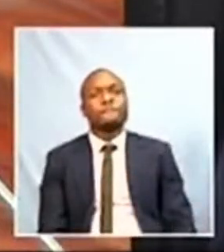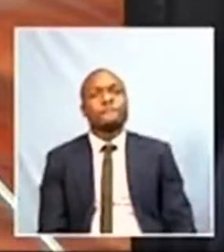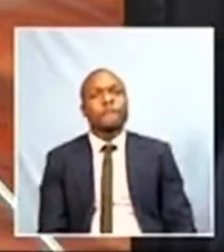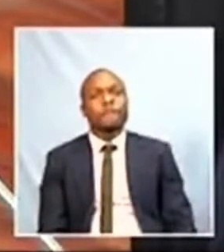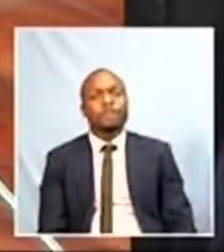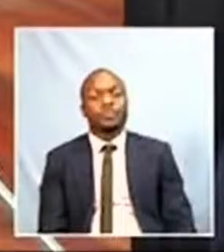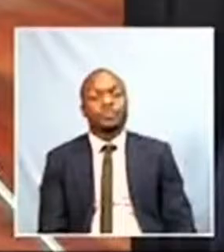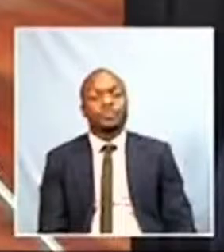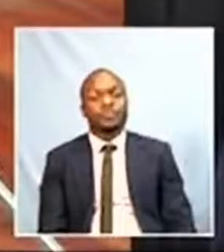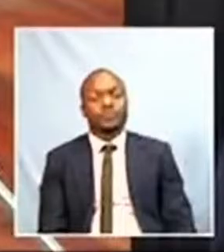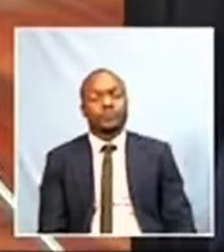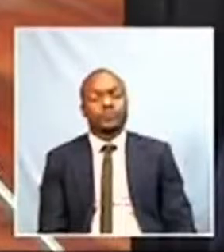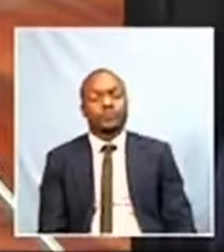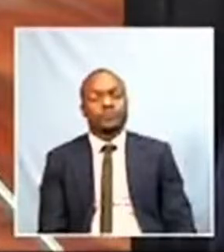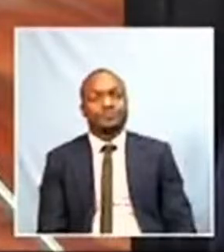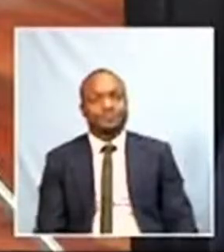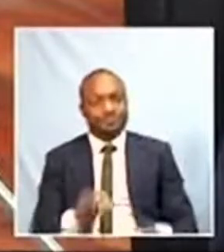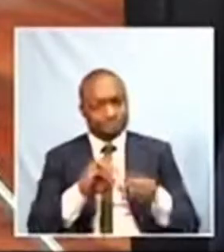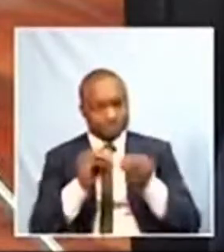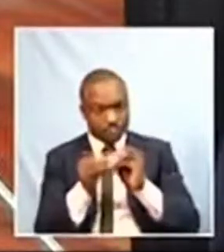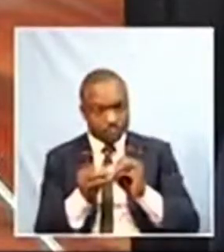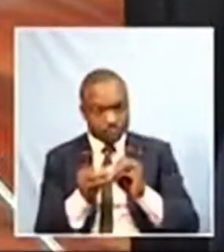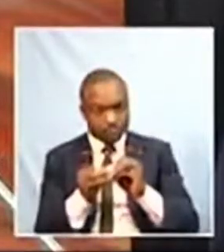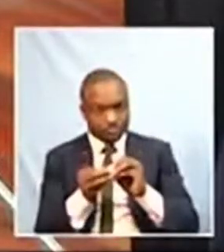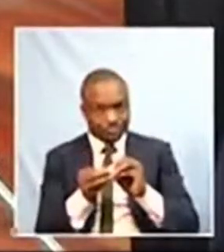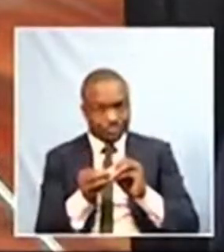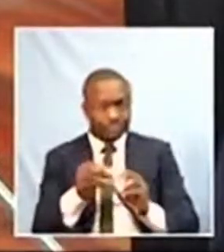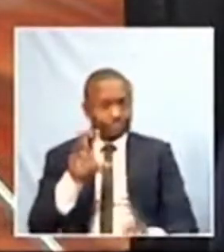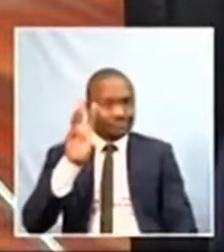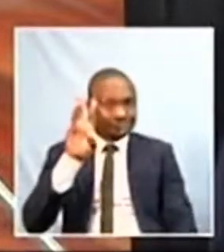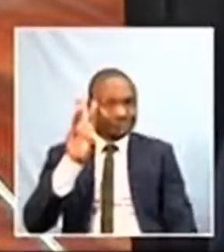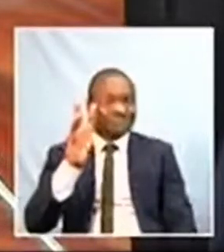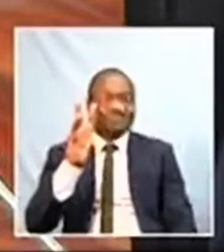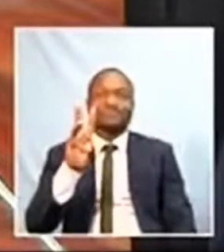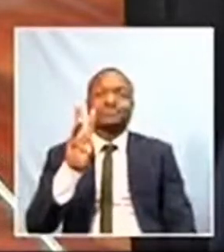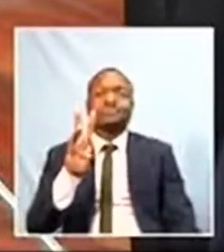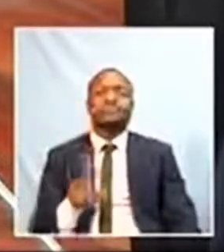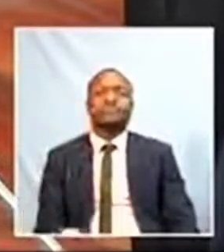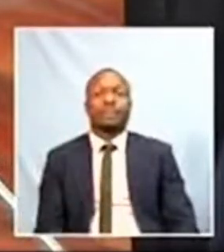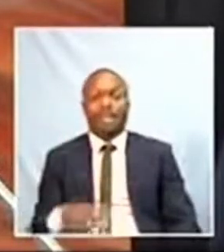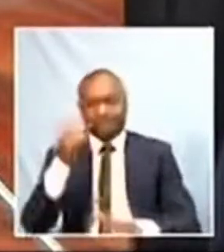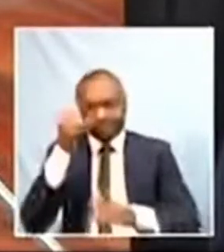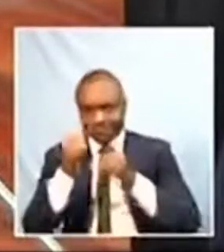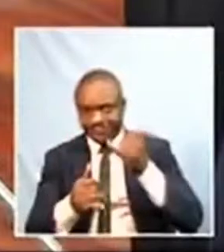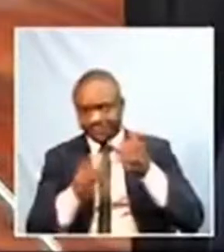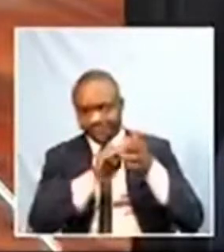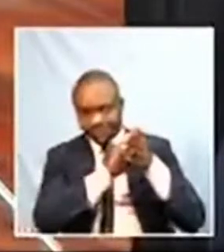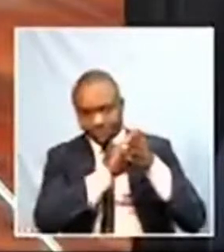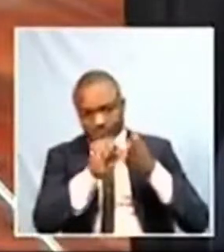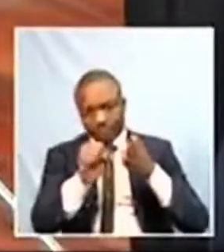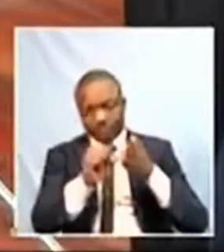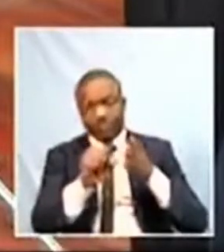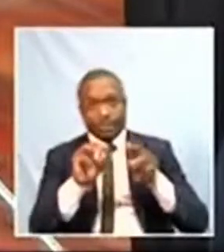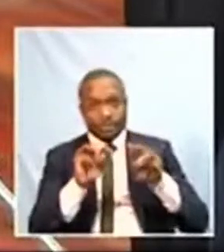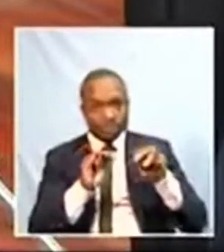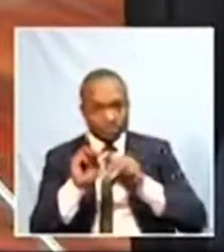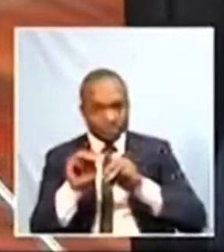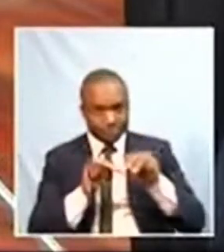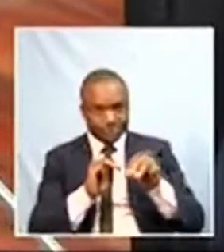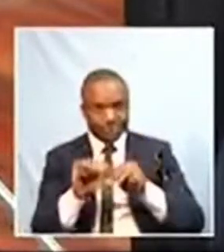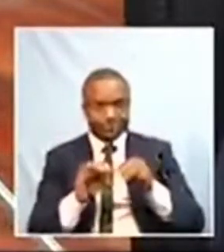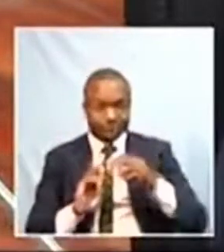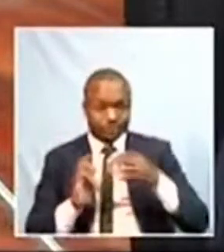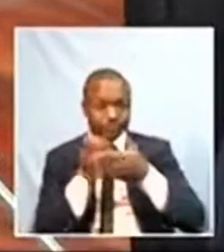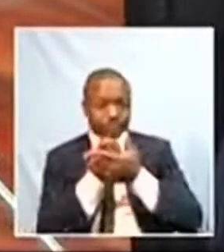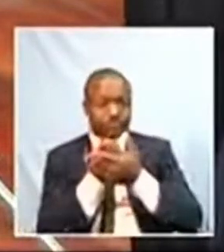where there's numbering 6, the last sentence, which is saying management also